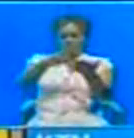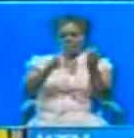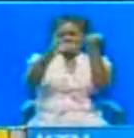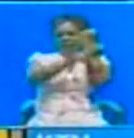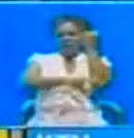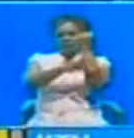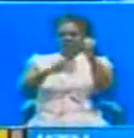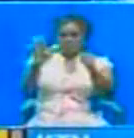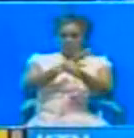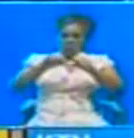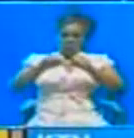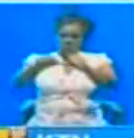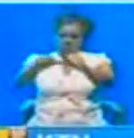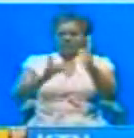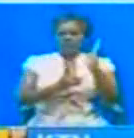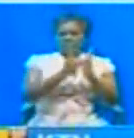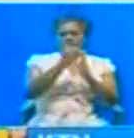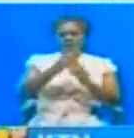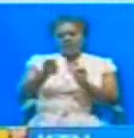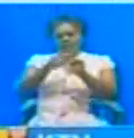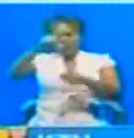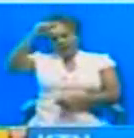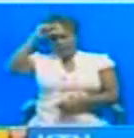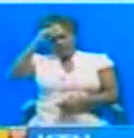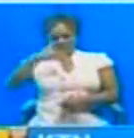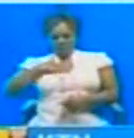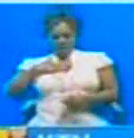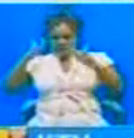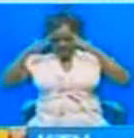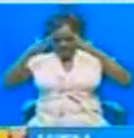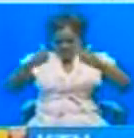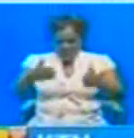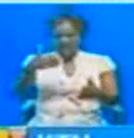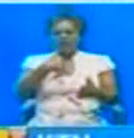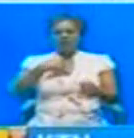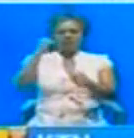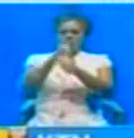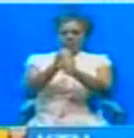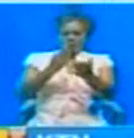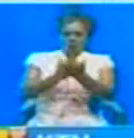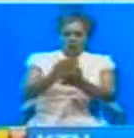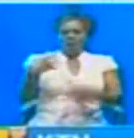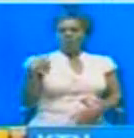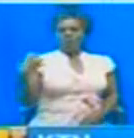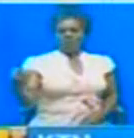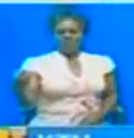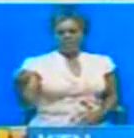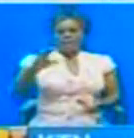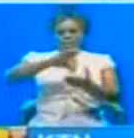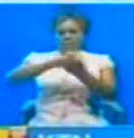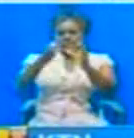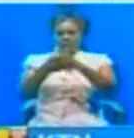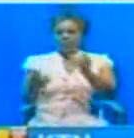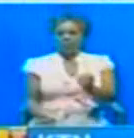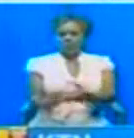country for sustainable development. My administration is committed to ensure that this wealth becomes a